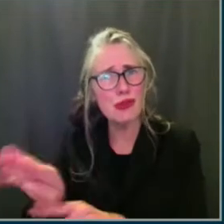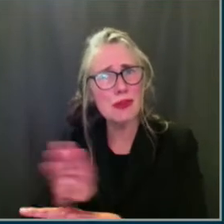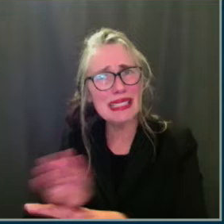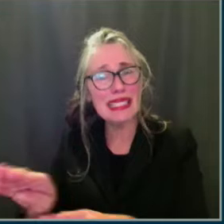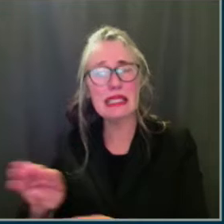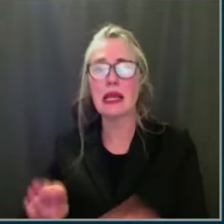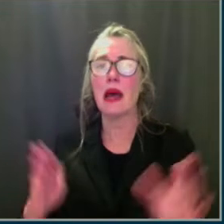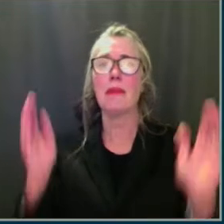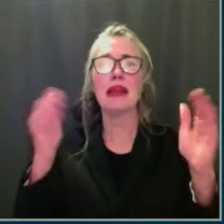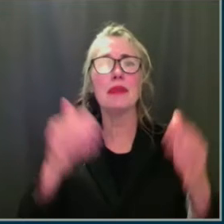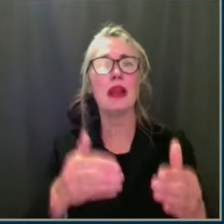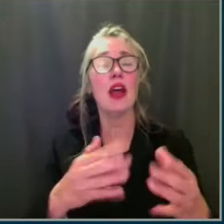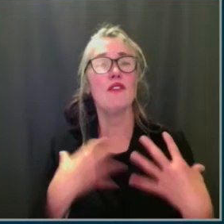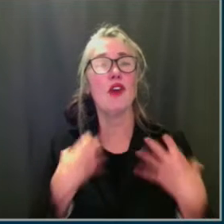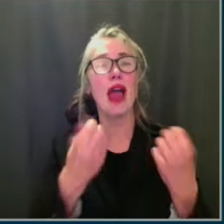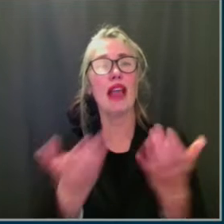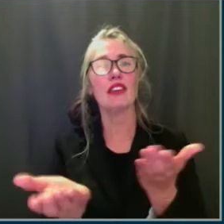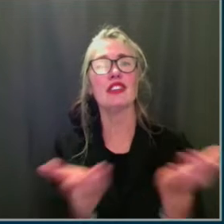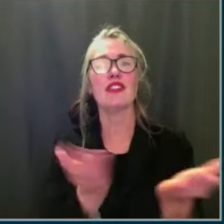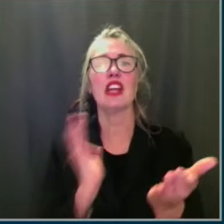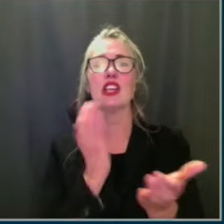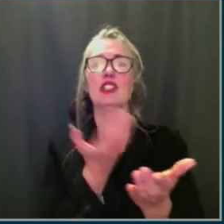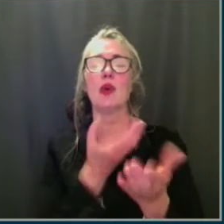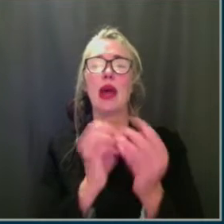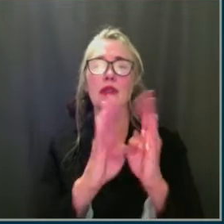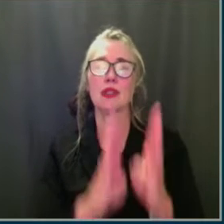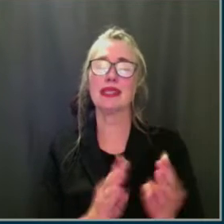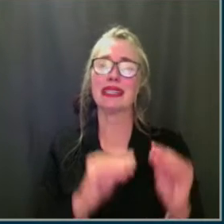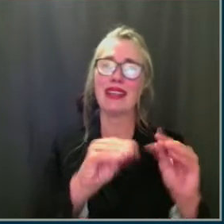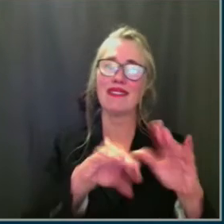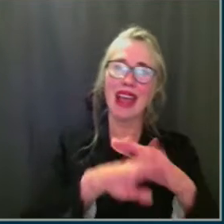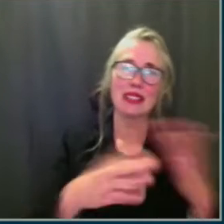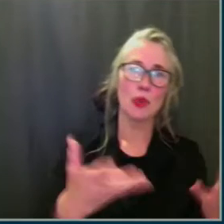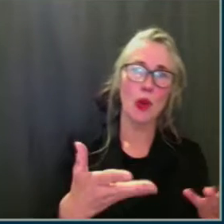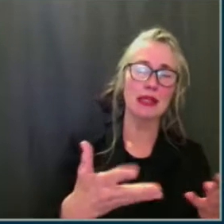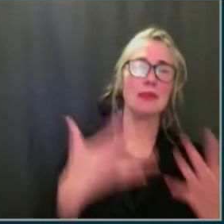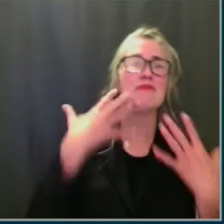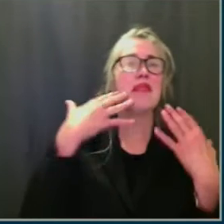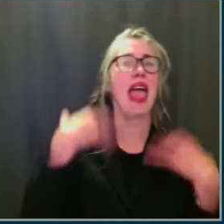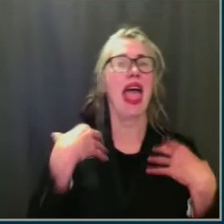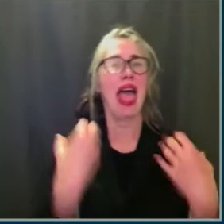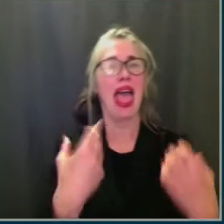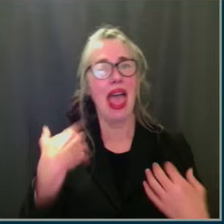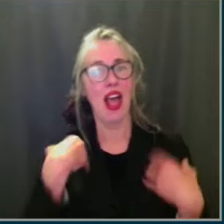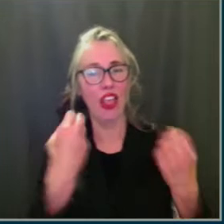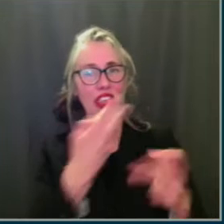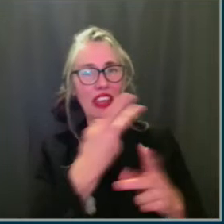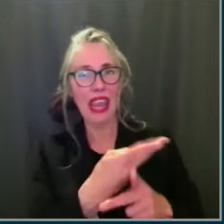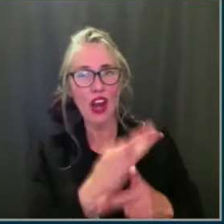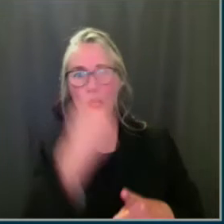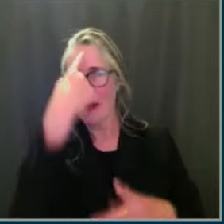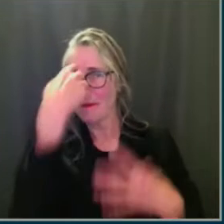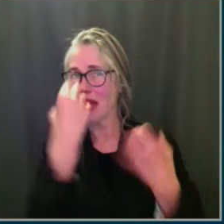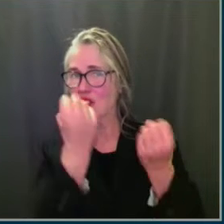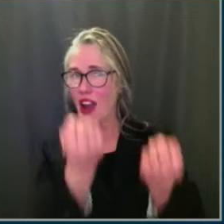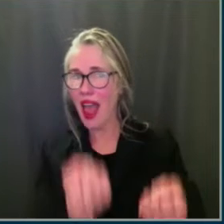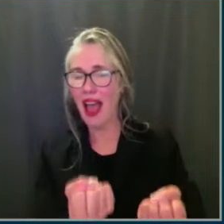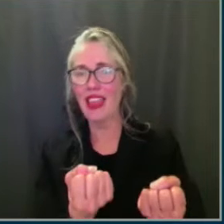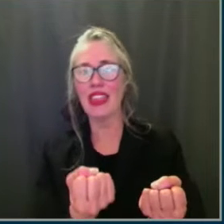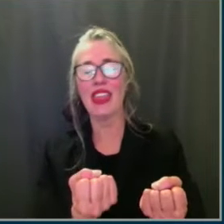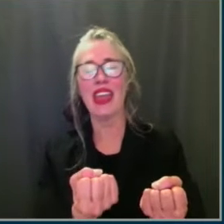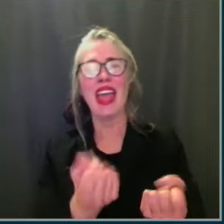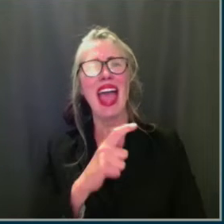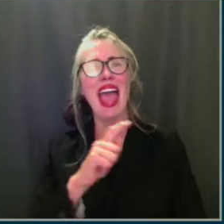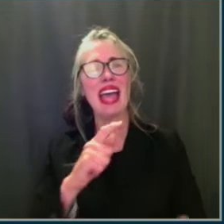schools programs so that our students can have access to healthcare, to mental health services, and access to